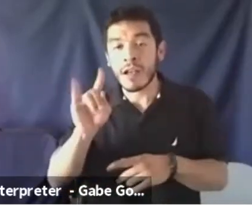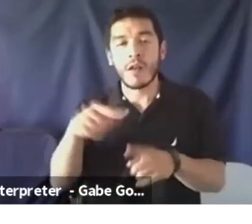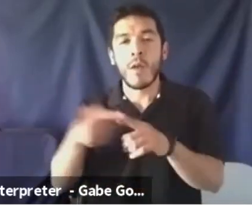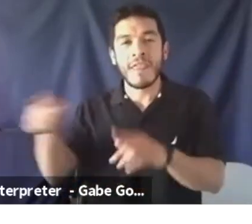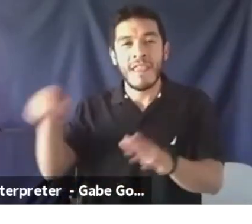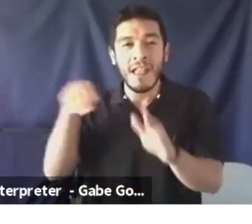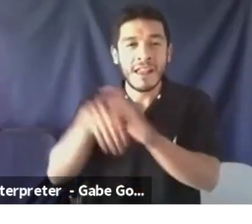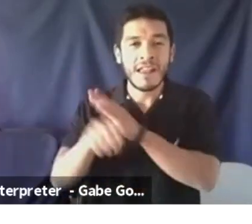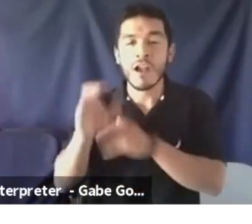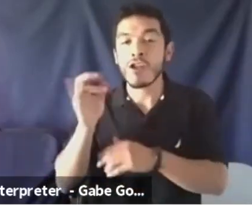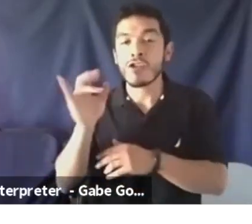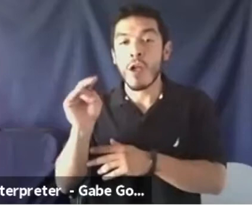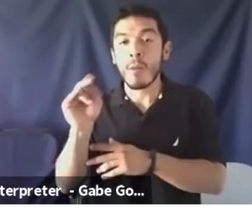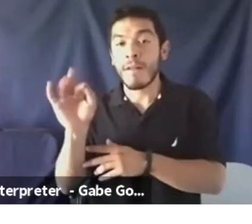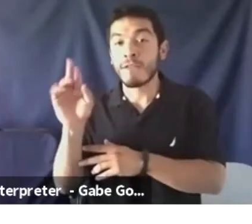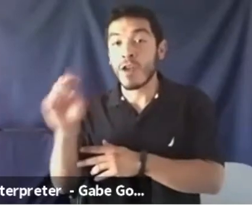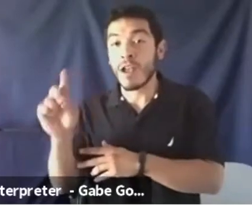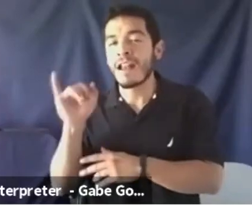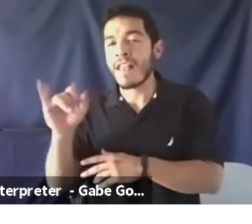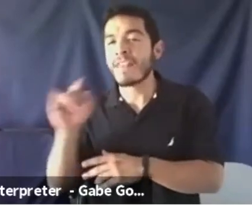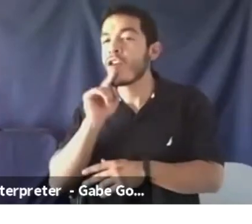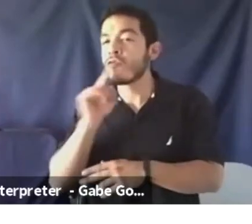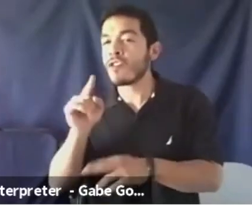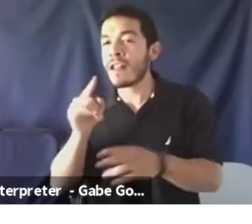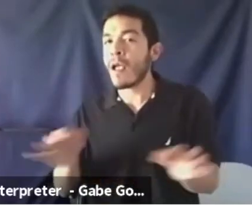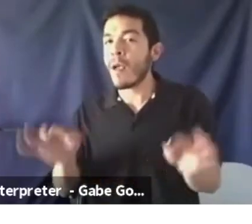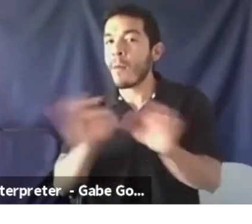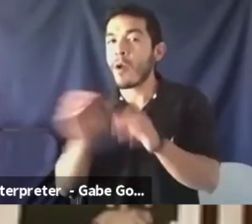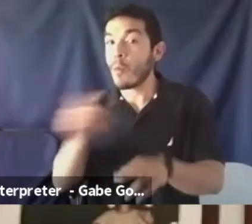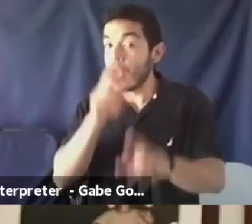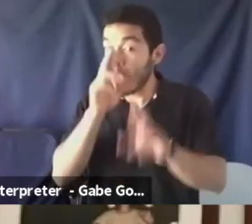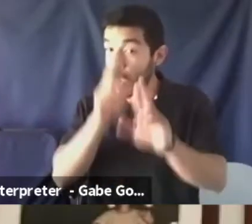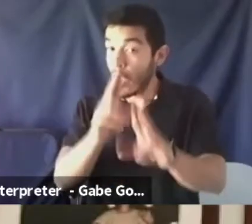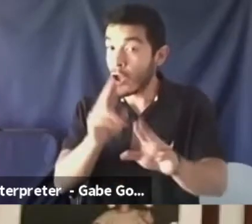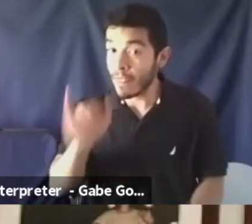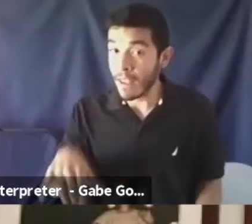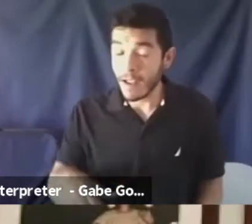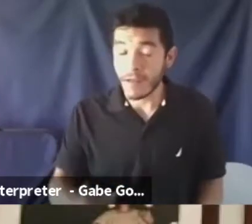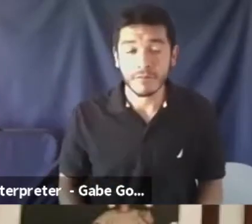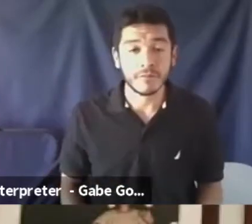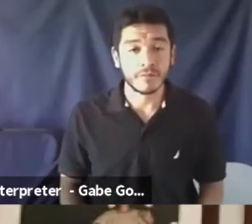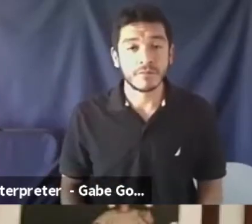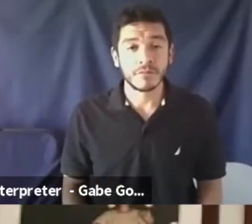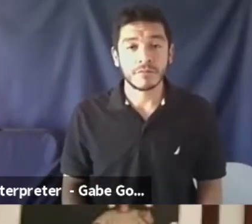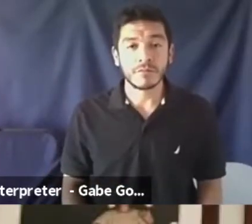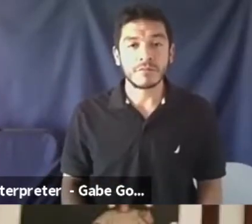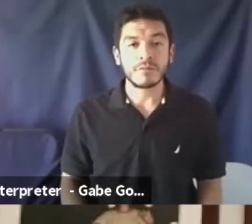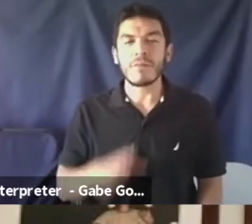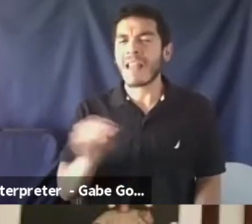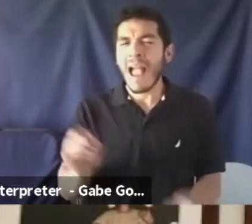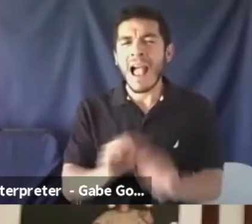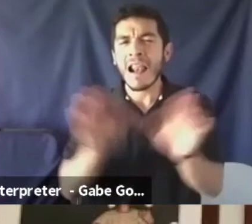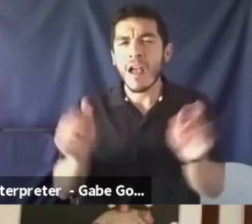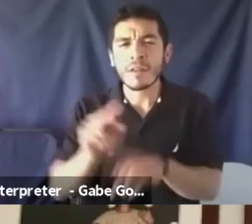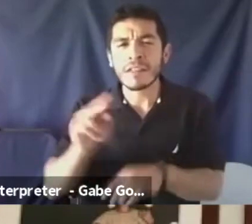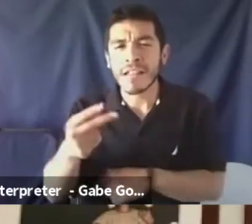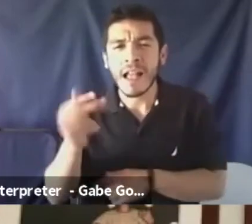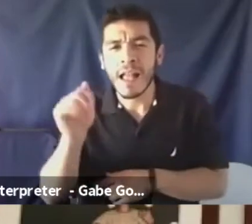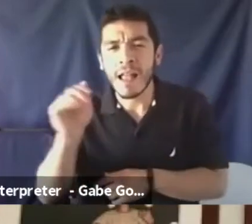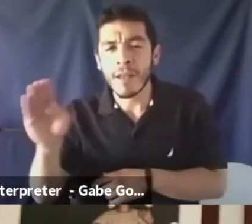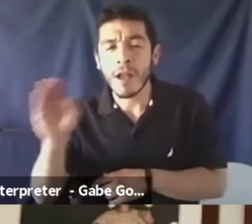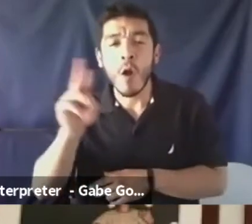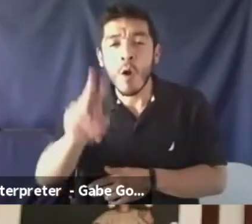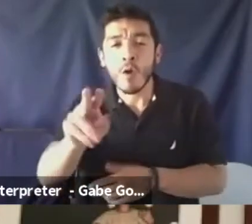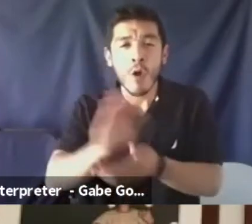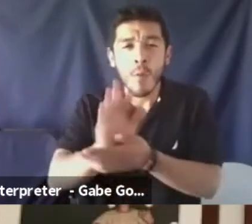Chairman Fred, and that was really important that we honored that. And clearly with the second AD or your cinematographer, that